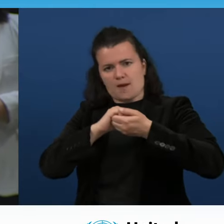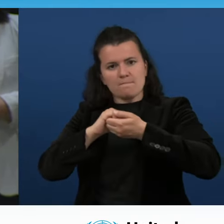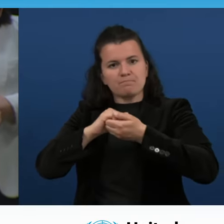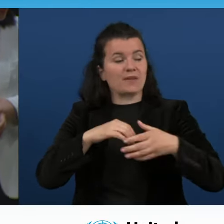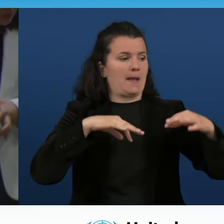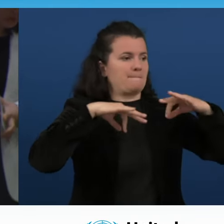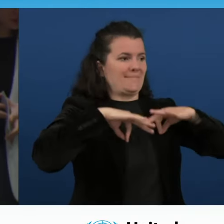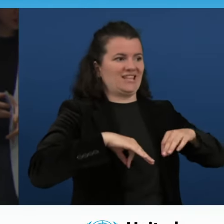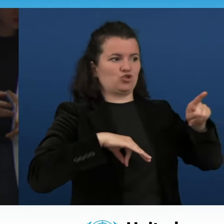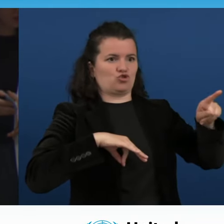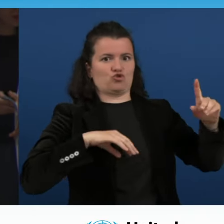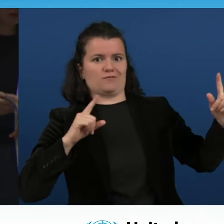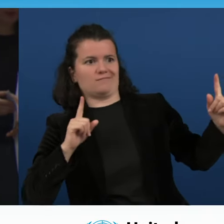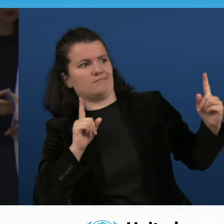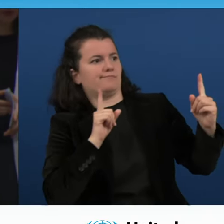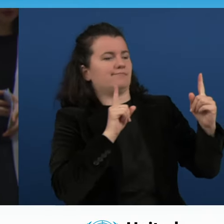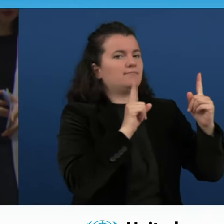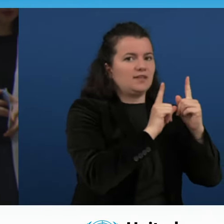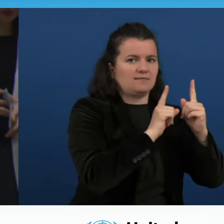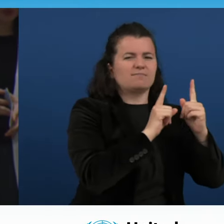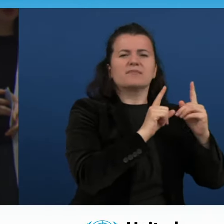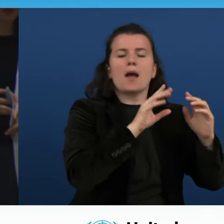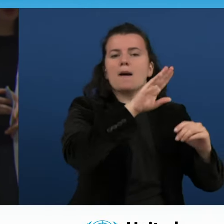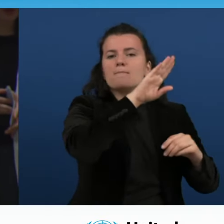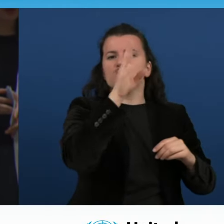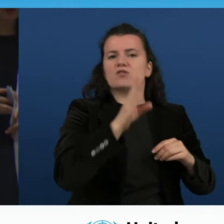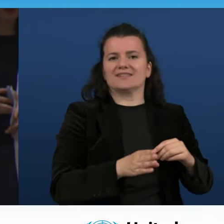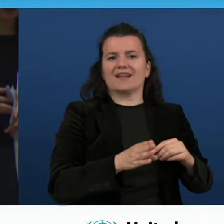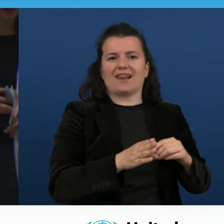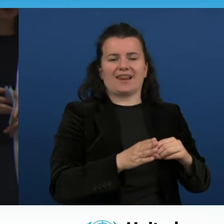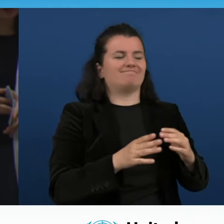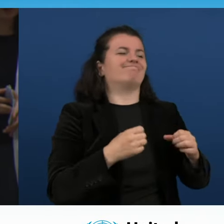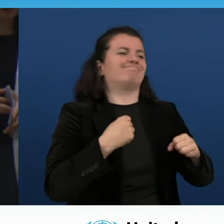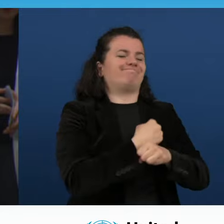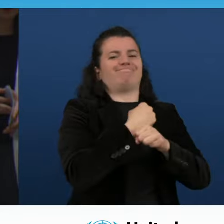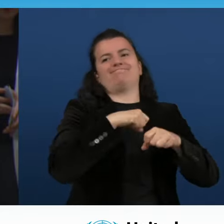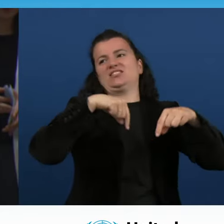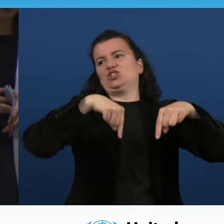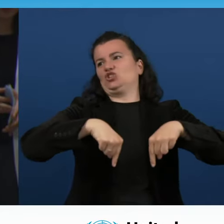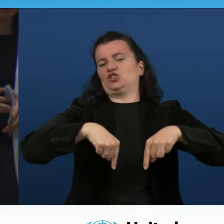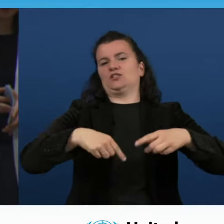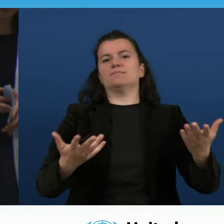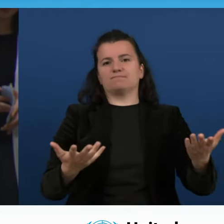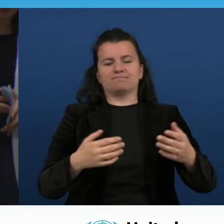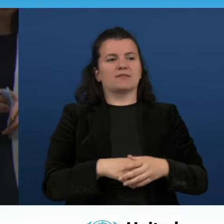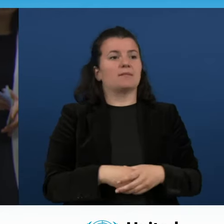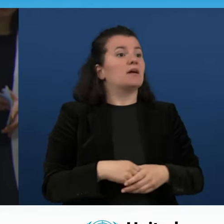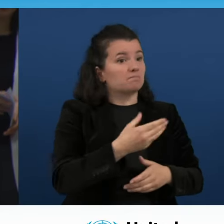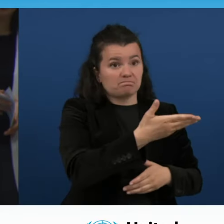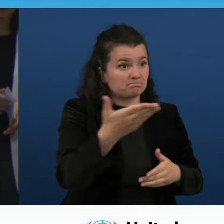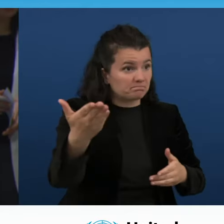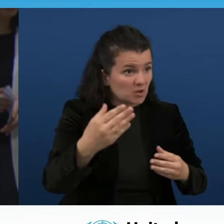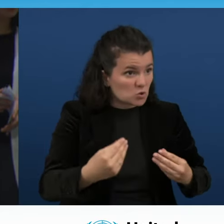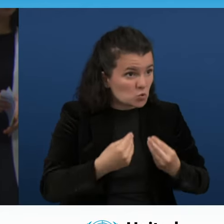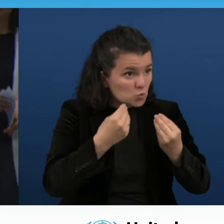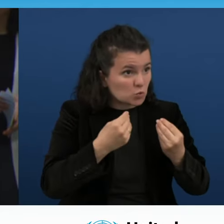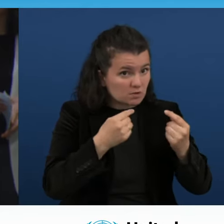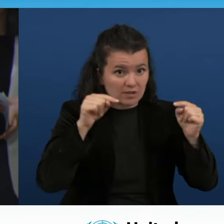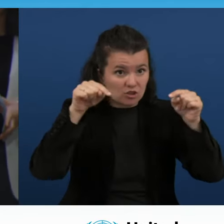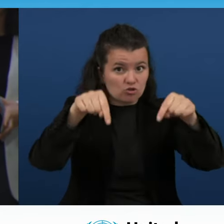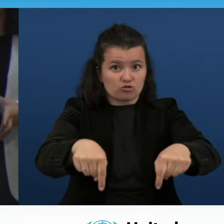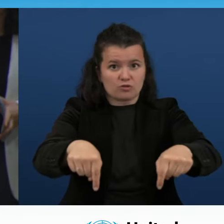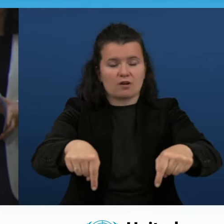Unfortunately, Brazil is not here today, but let's hear from those who honored us with their presence today. First up,